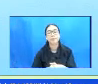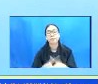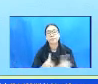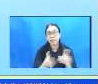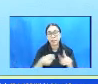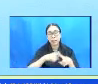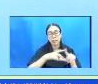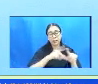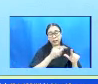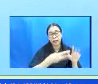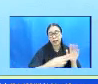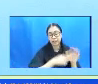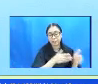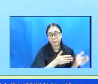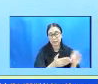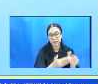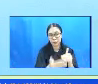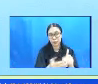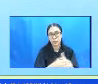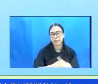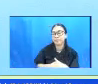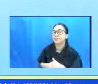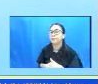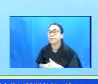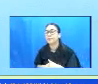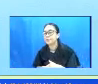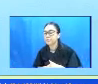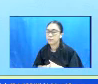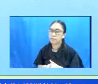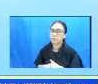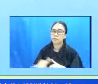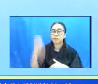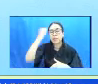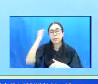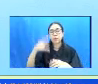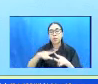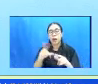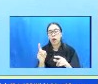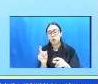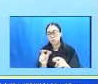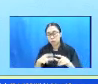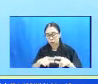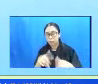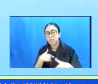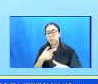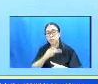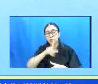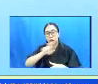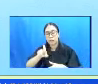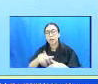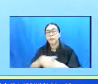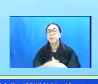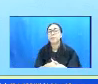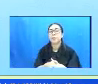governance. Yeah, maybe to add on that, Ibu Laura, may I ask you, what kind of role do you see for CSOs